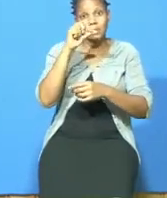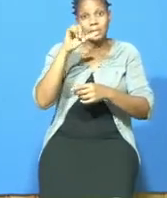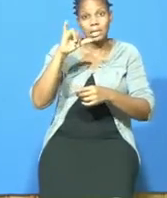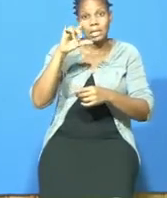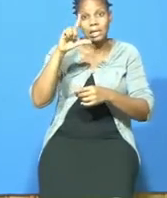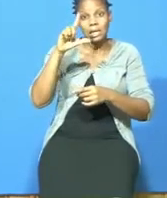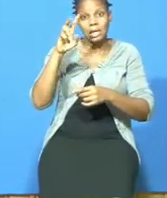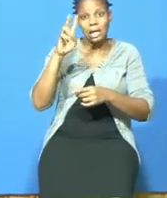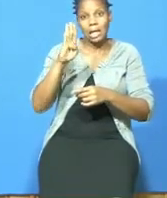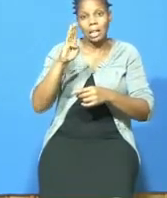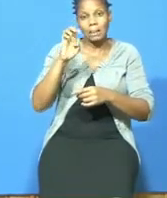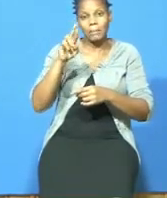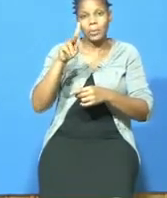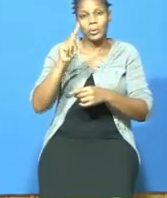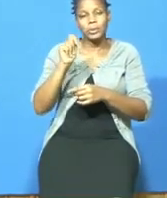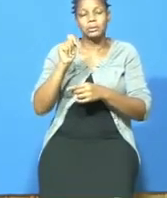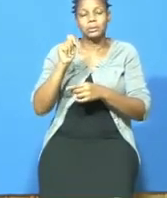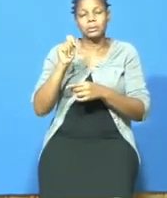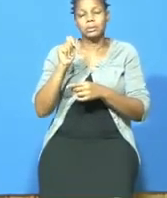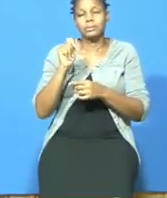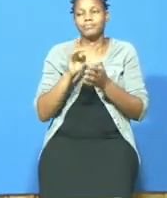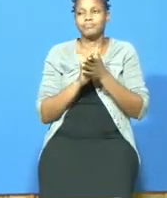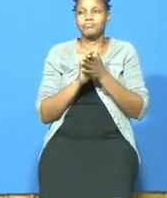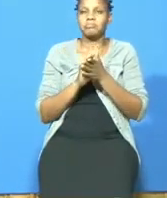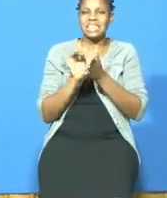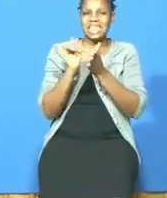us several lessons.